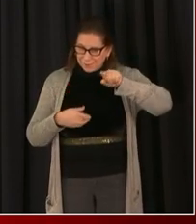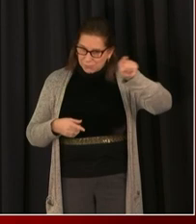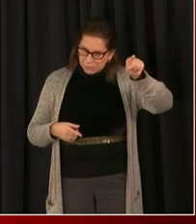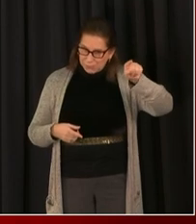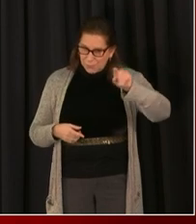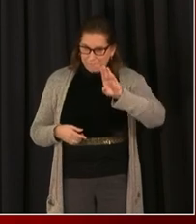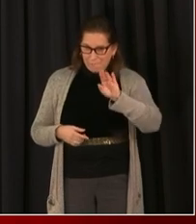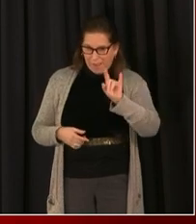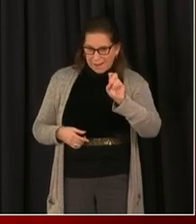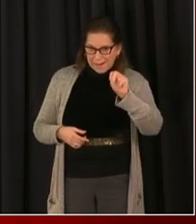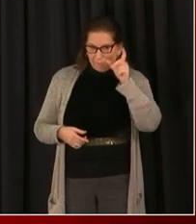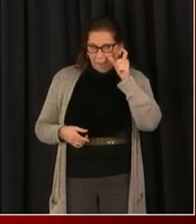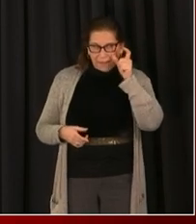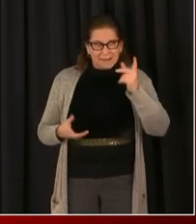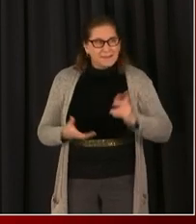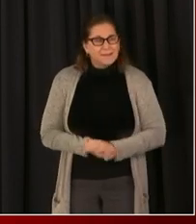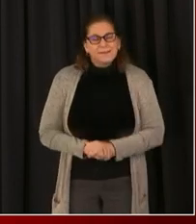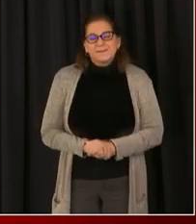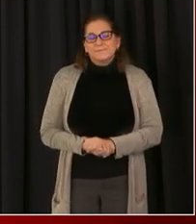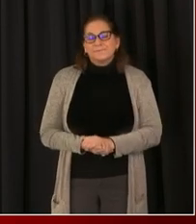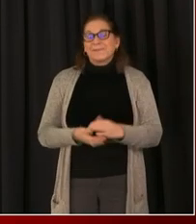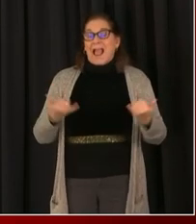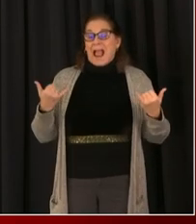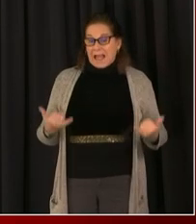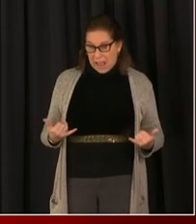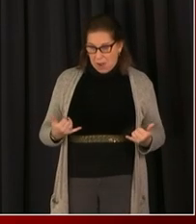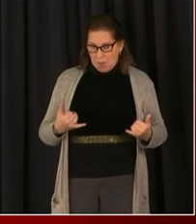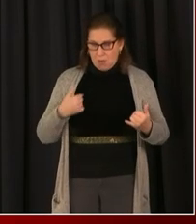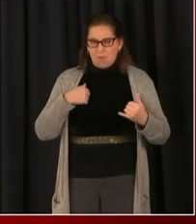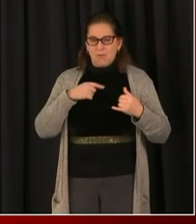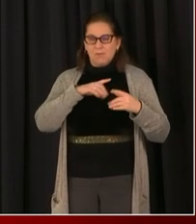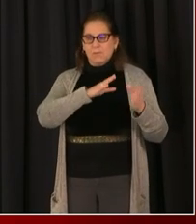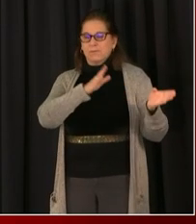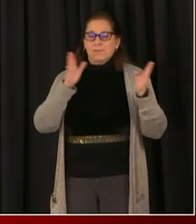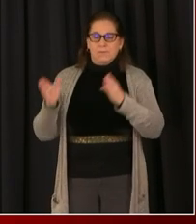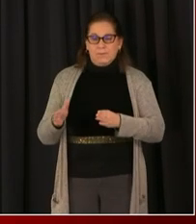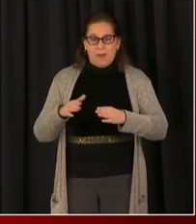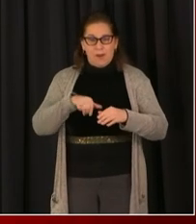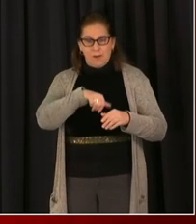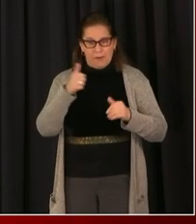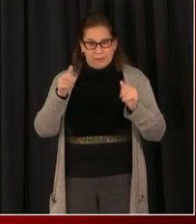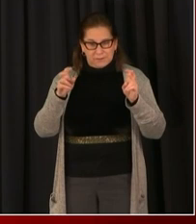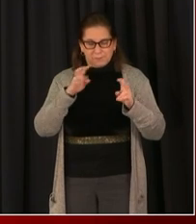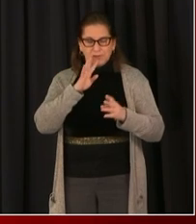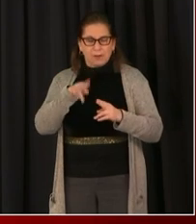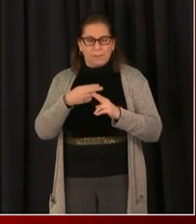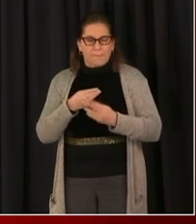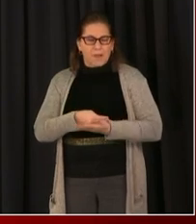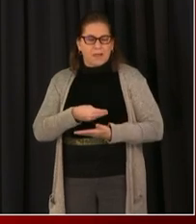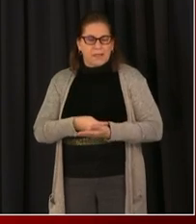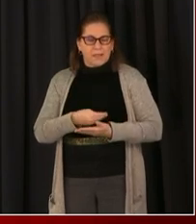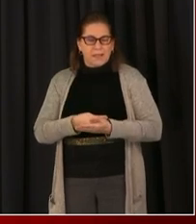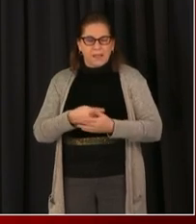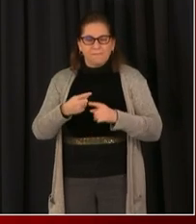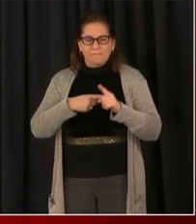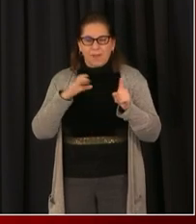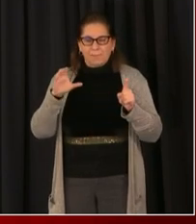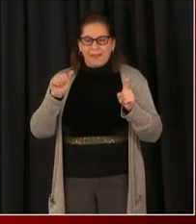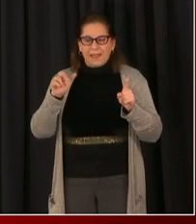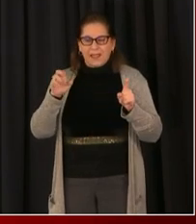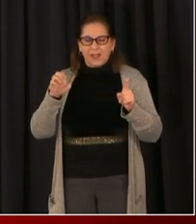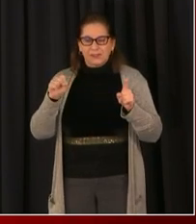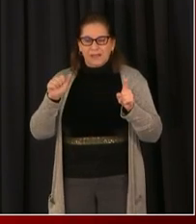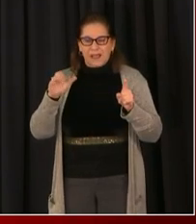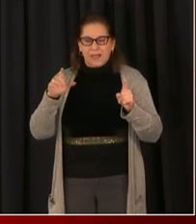will invest a portion of our CARES Act to provide a round of local stimulus.